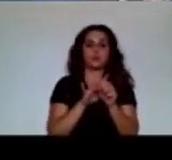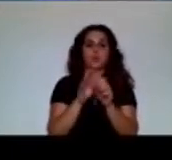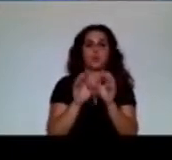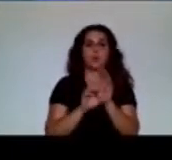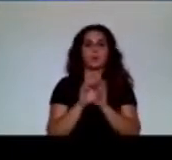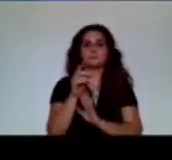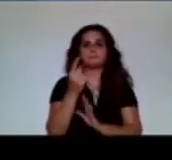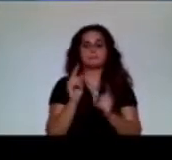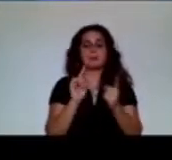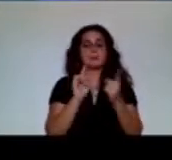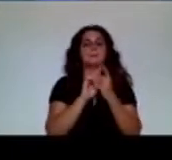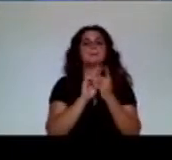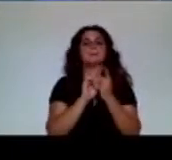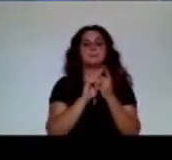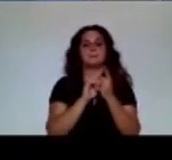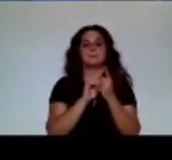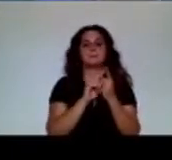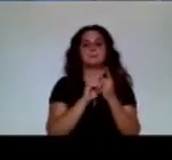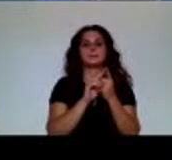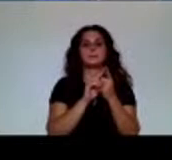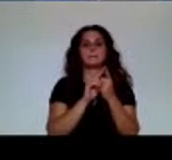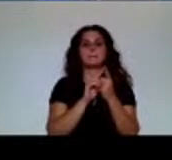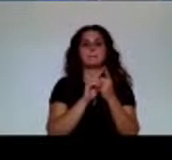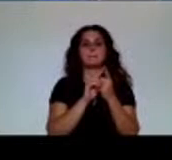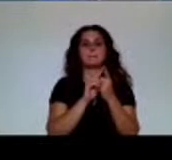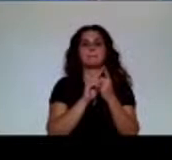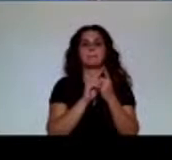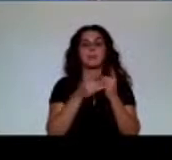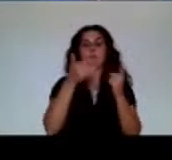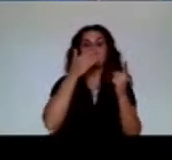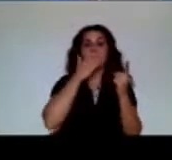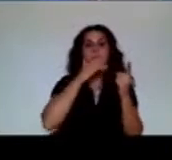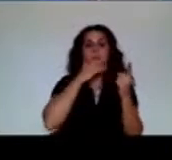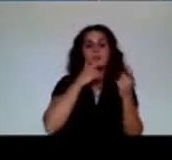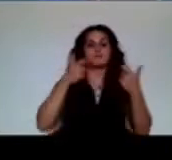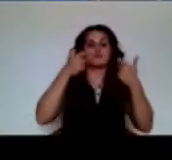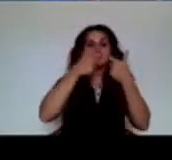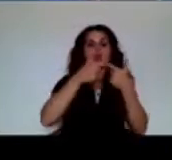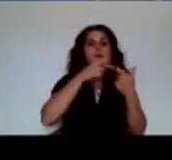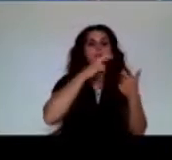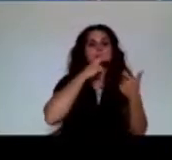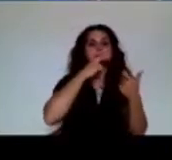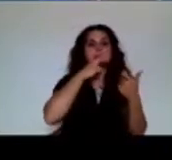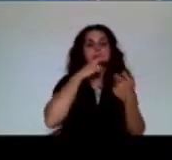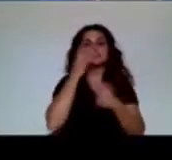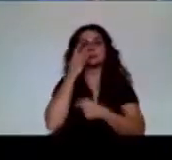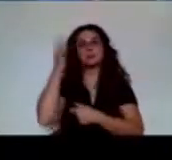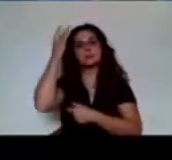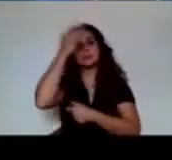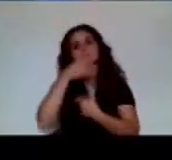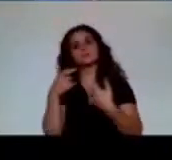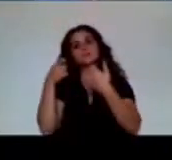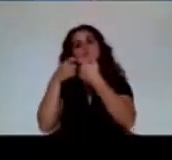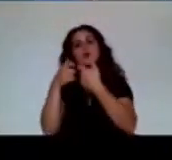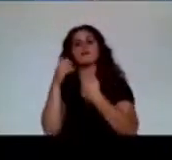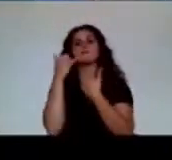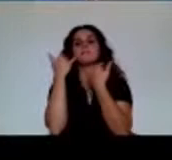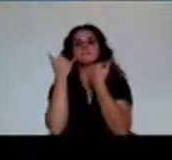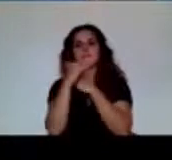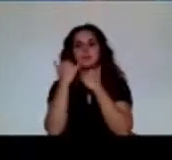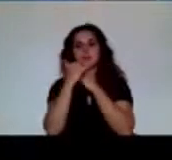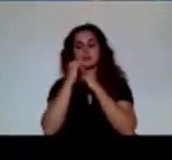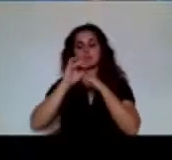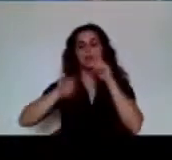So in one condition, white was paired with sad and black was paired with happy. And in the